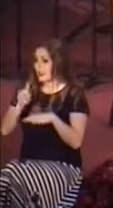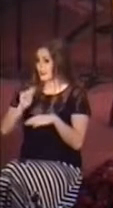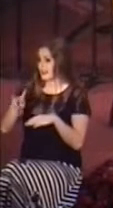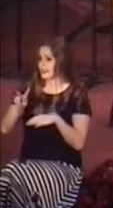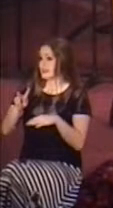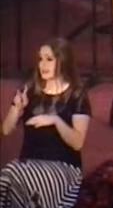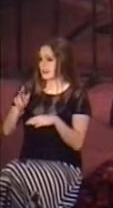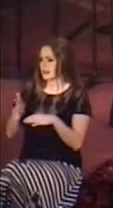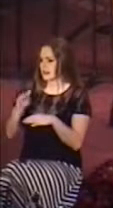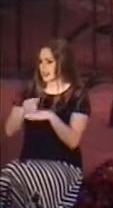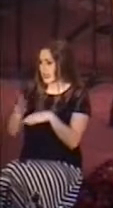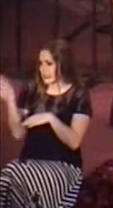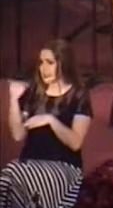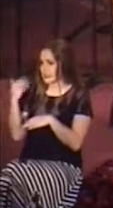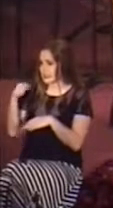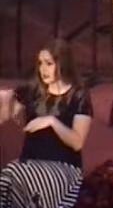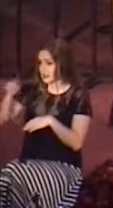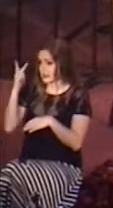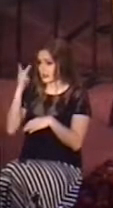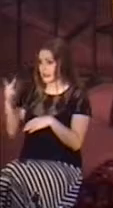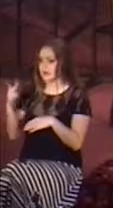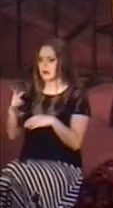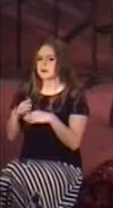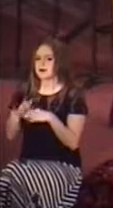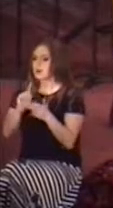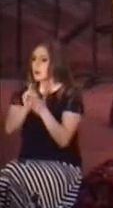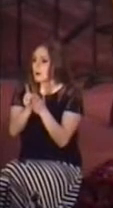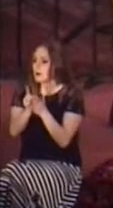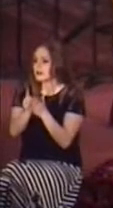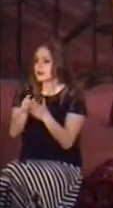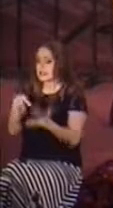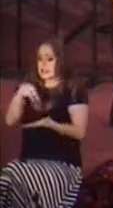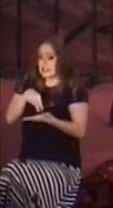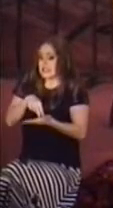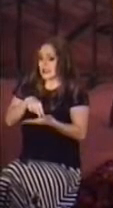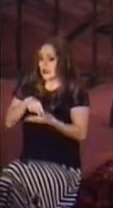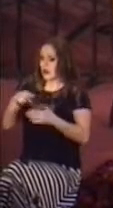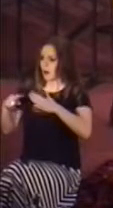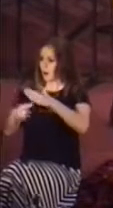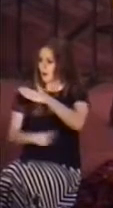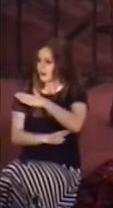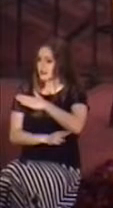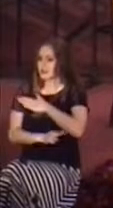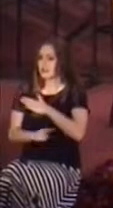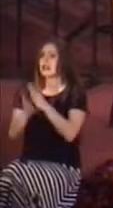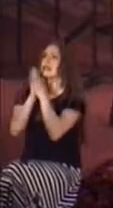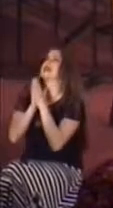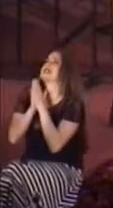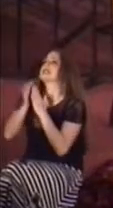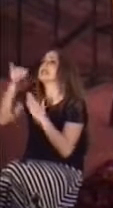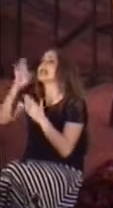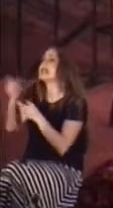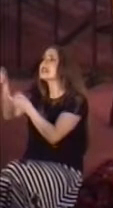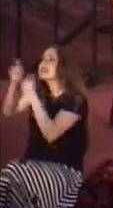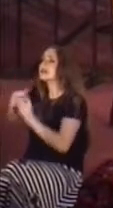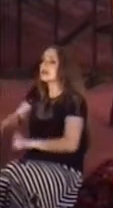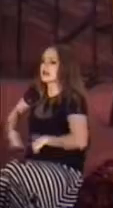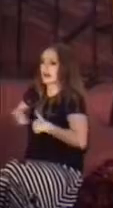Wonderful Life was on. You know, and there was that moment when He's on the bridge and He's pleading to God to give Him His life back.